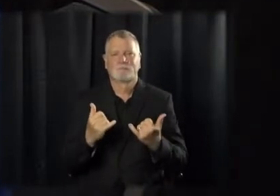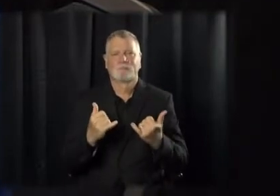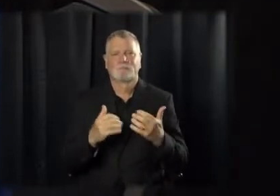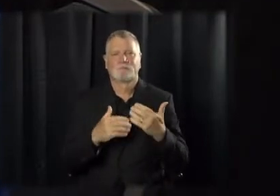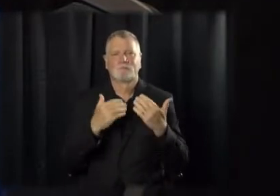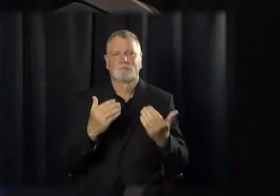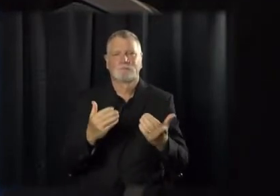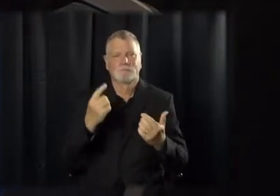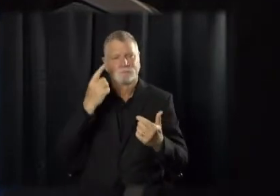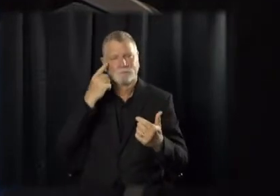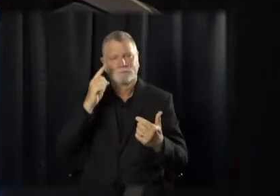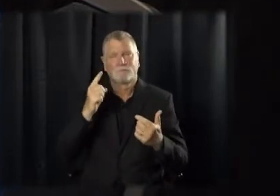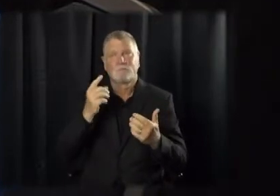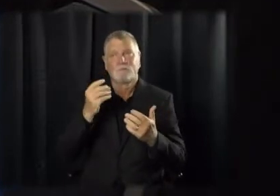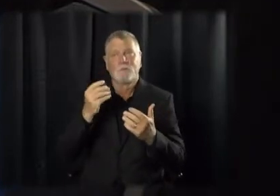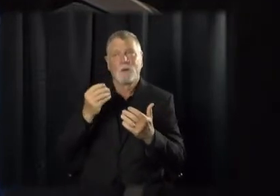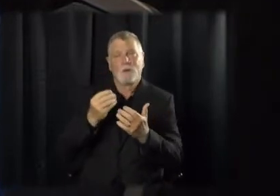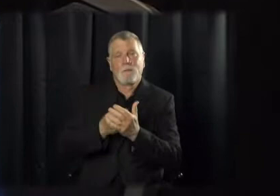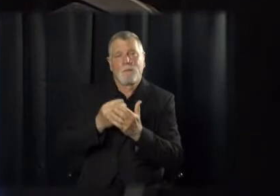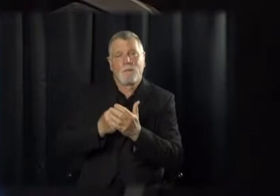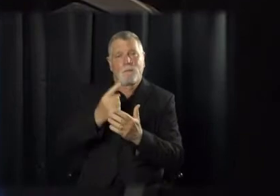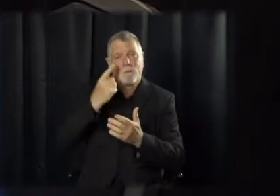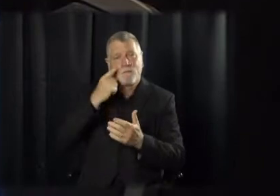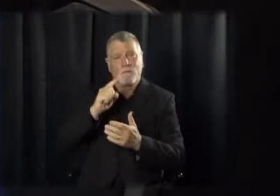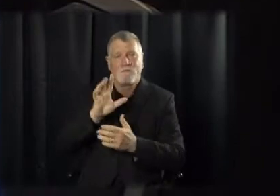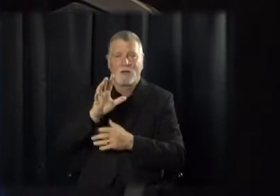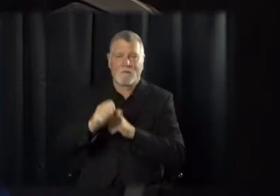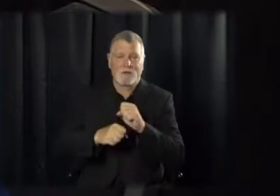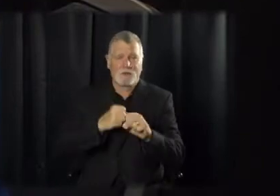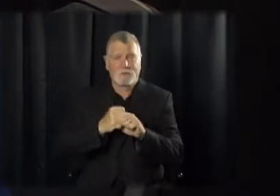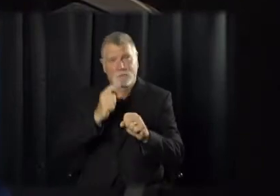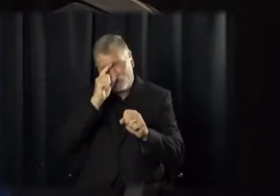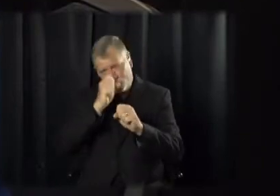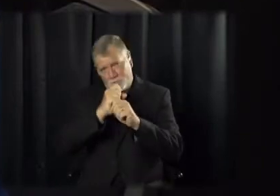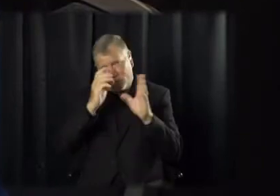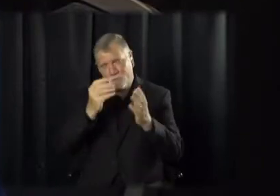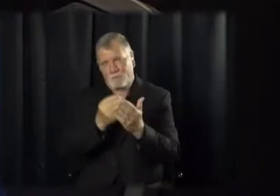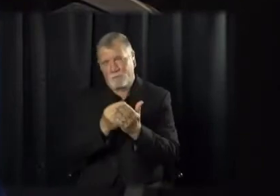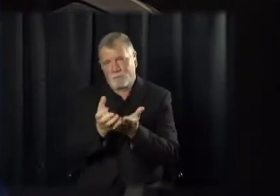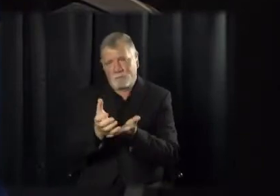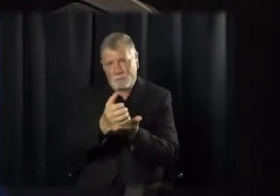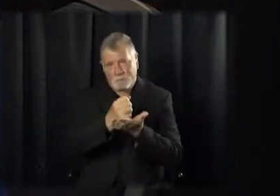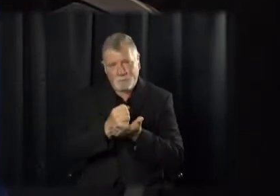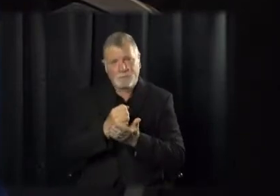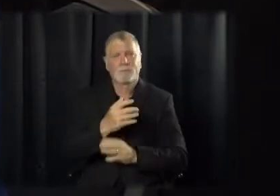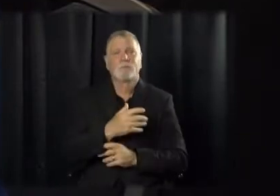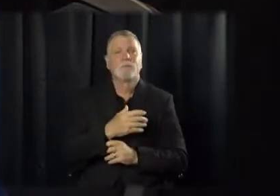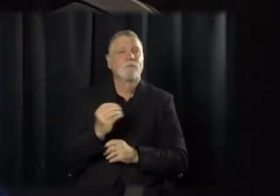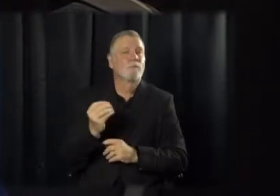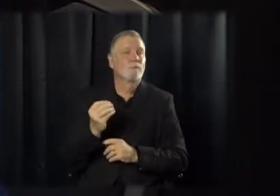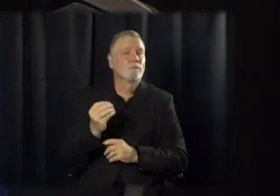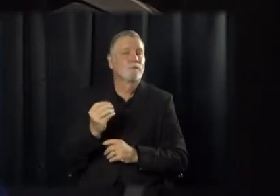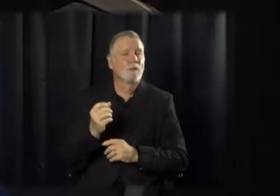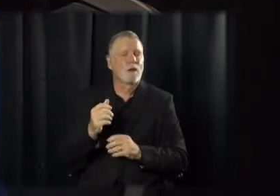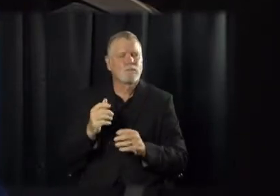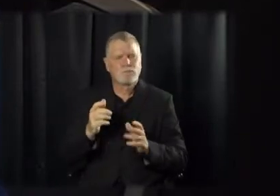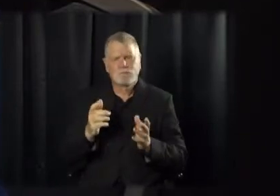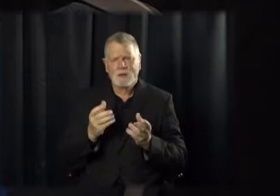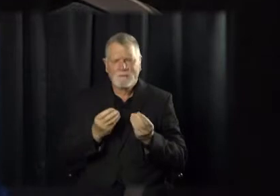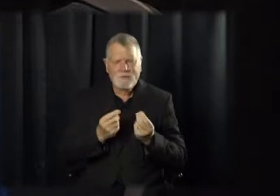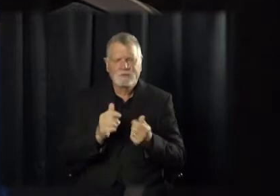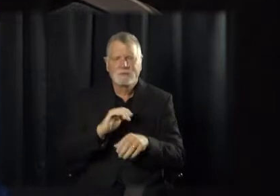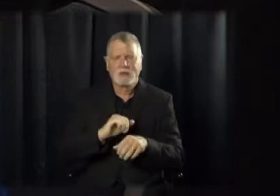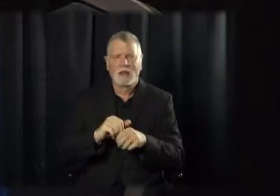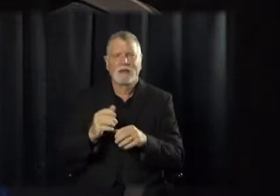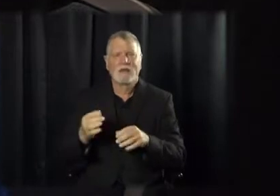a forecast of revenues and expenses over at least 5 years, outline efficiencies, capital expenditures, and investments